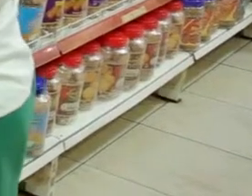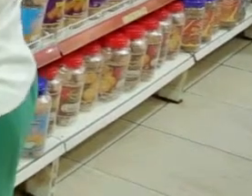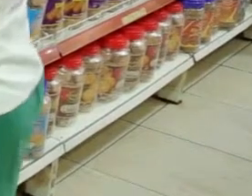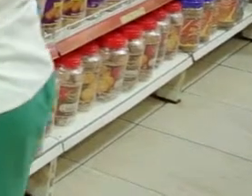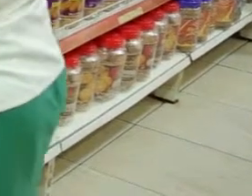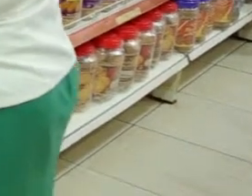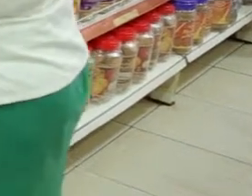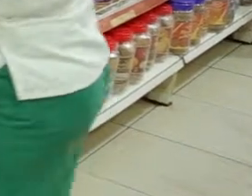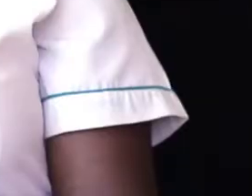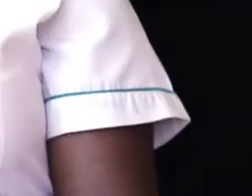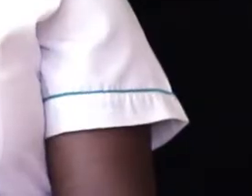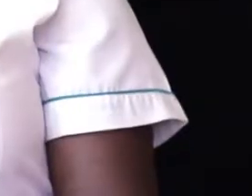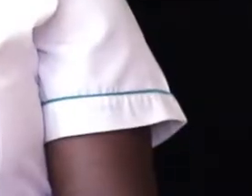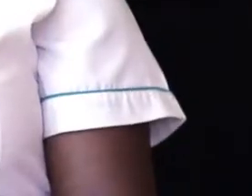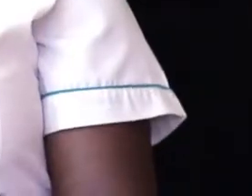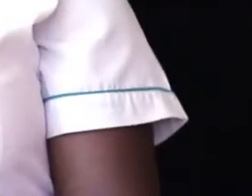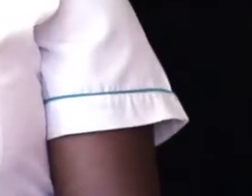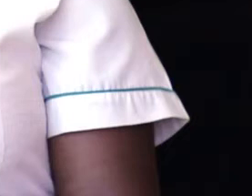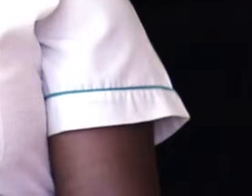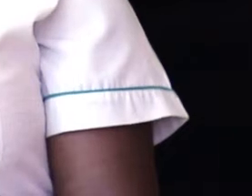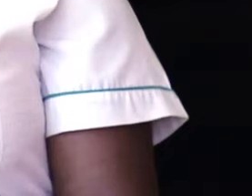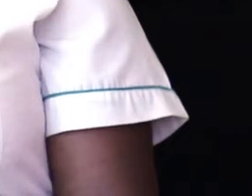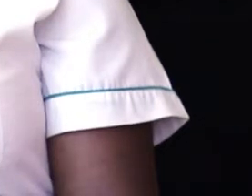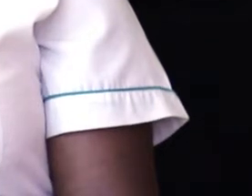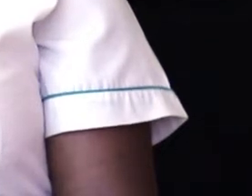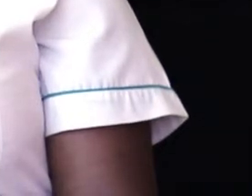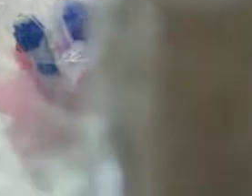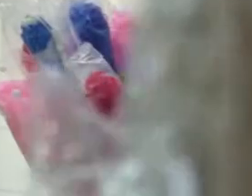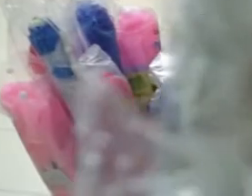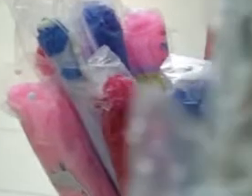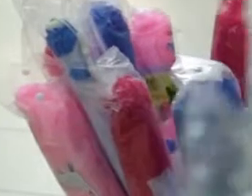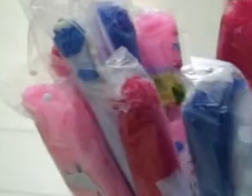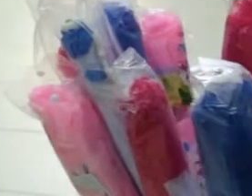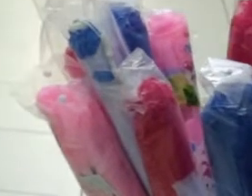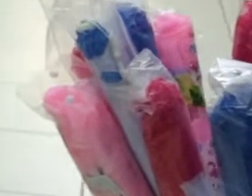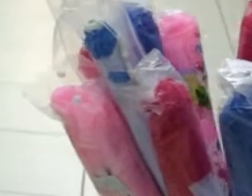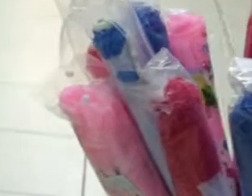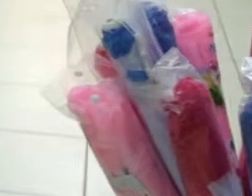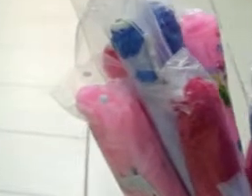to engage with the people. So those are personal skills that have benefited out of this place.